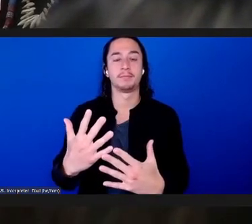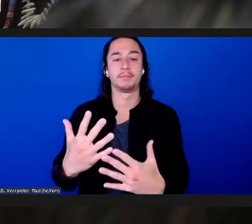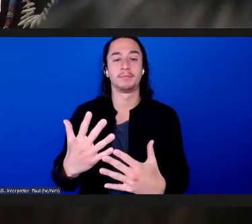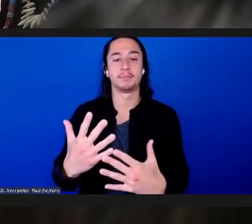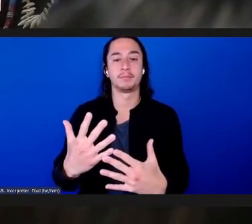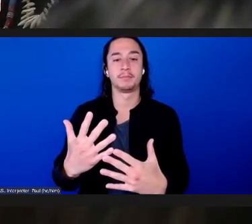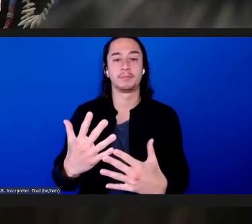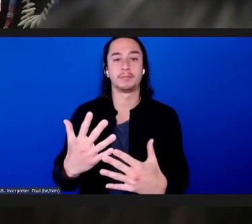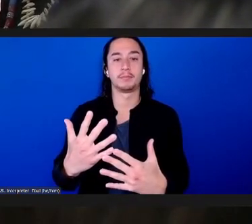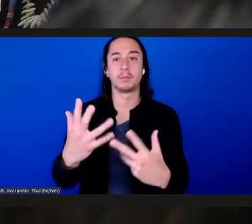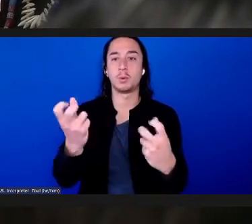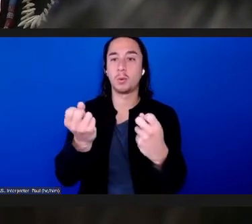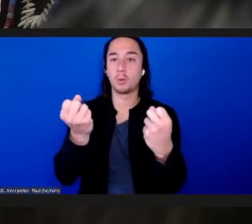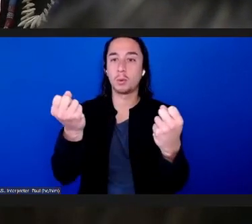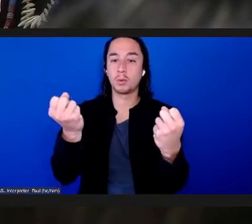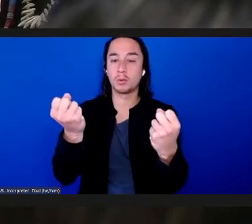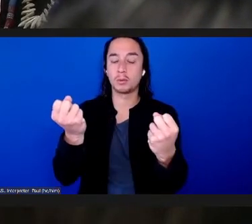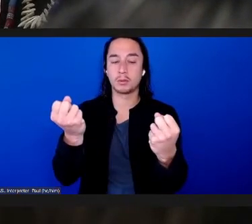and hold,